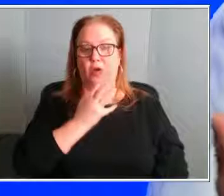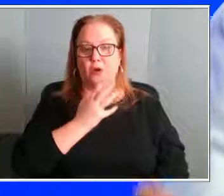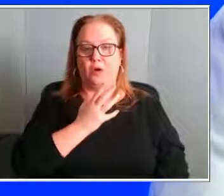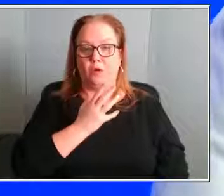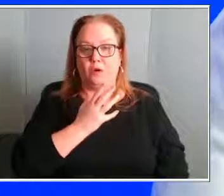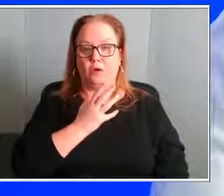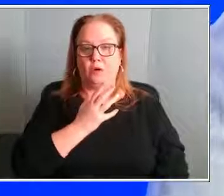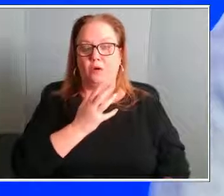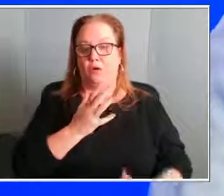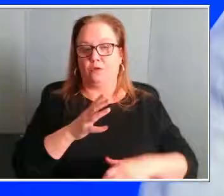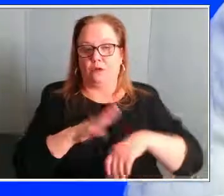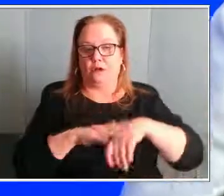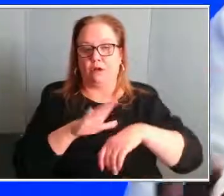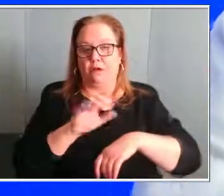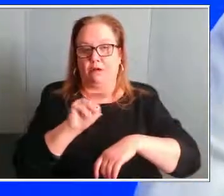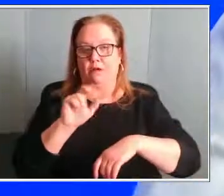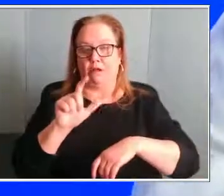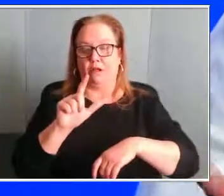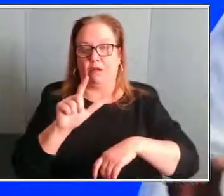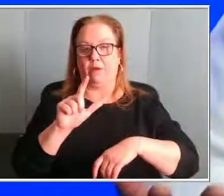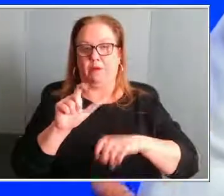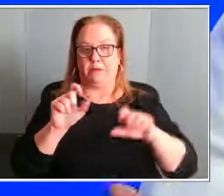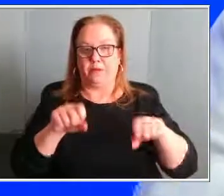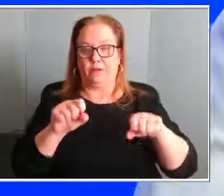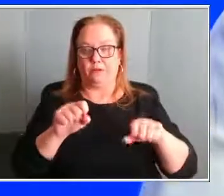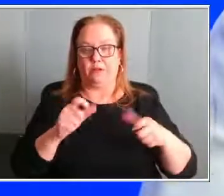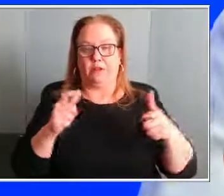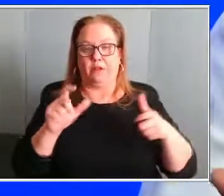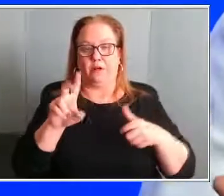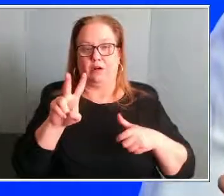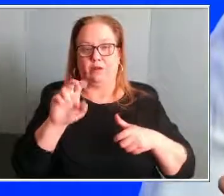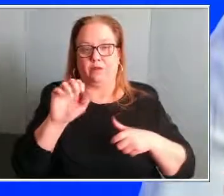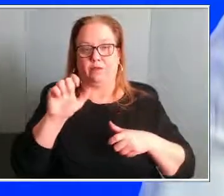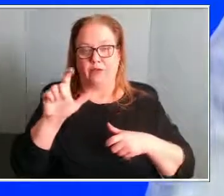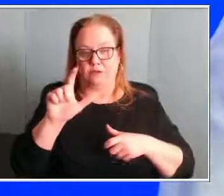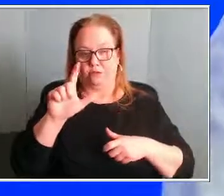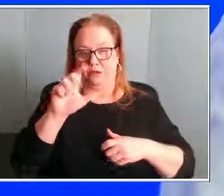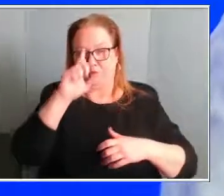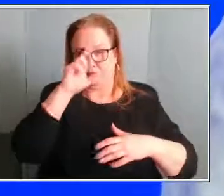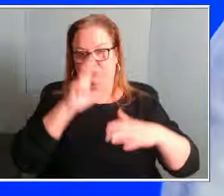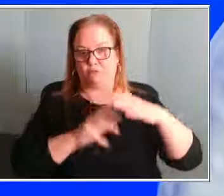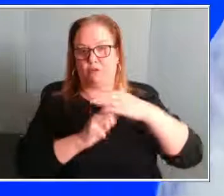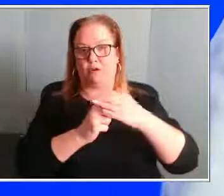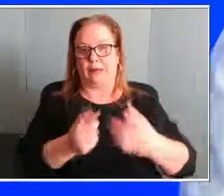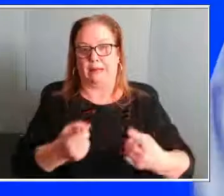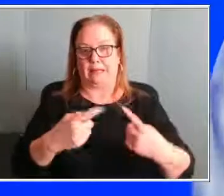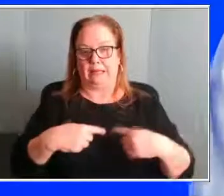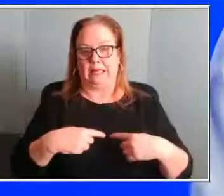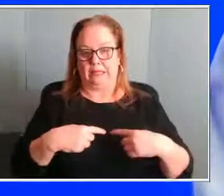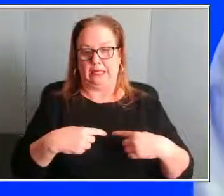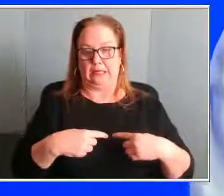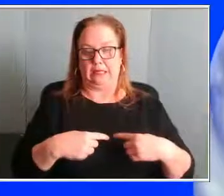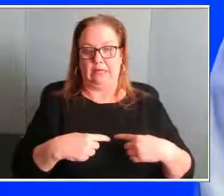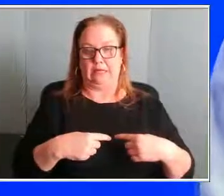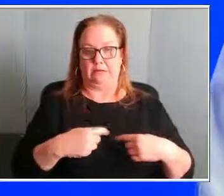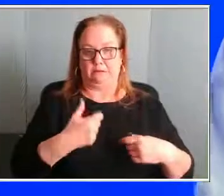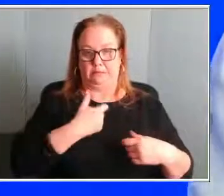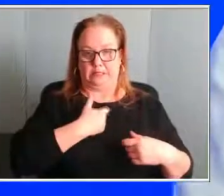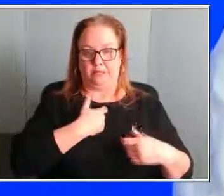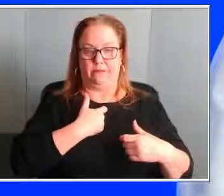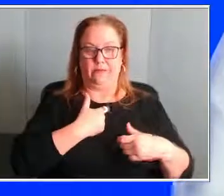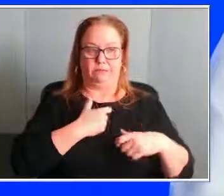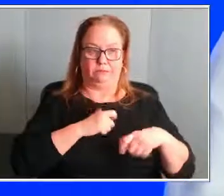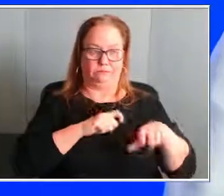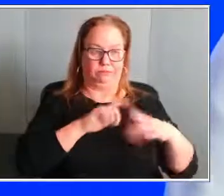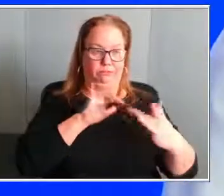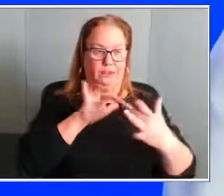whoever's on call, know, hey, we have a potential large vessel occlusion stroke coming in. And then I will activate the team when we have